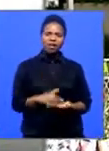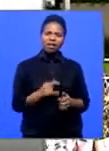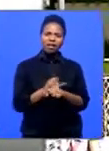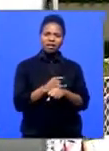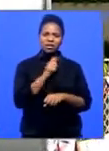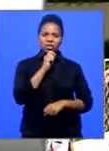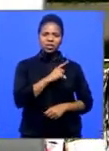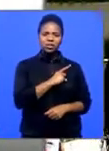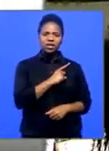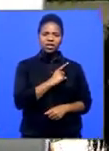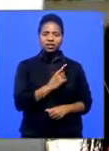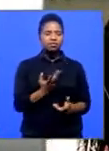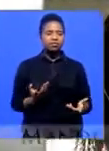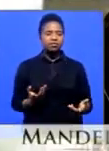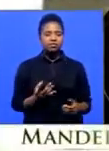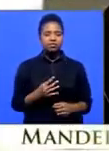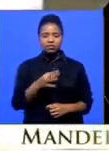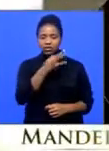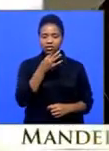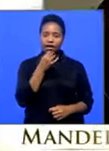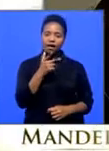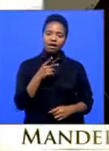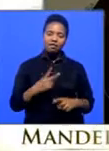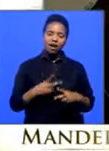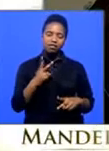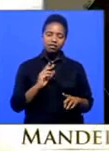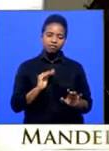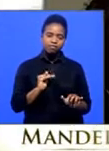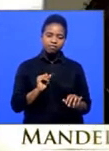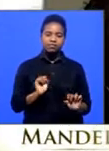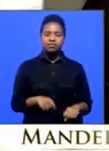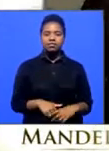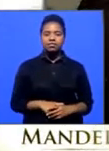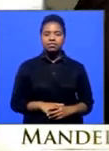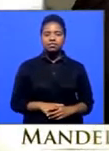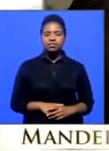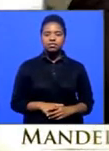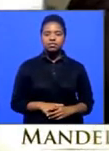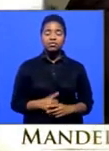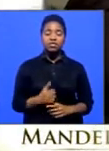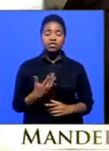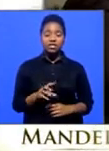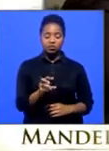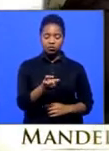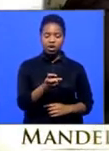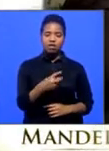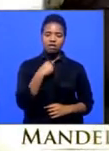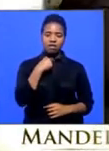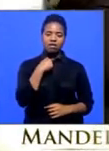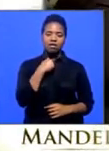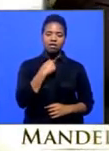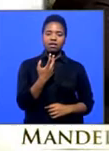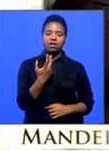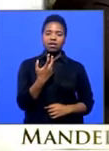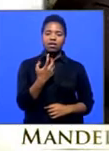in the morning? Like you said it, to just pay our respects, and we were told on the radio that we couldn't actually, it